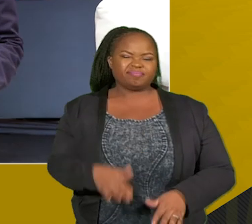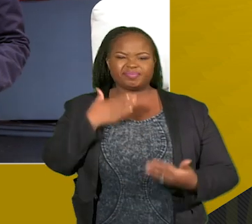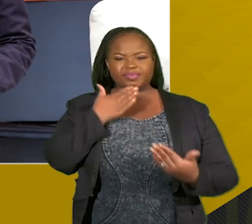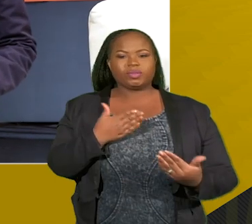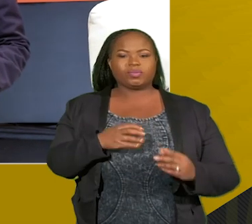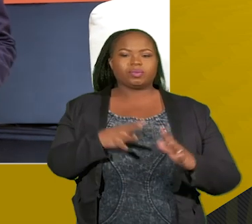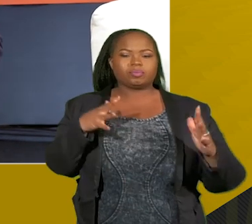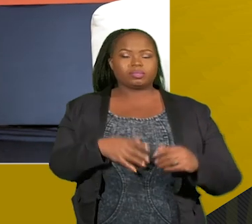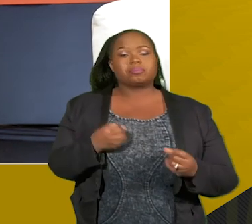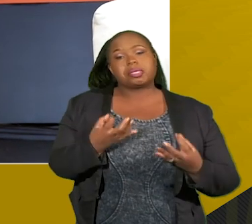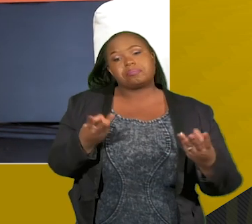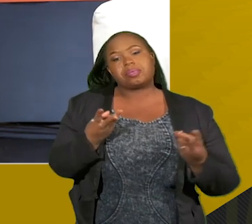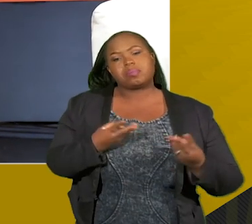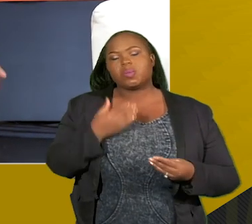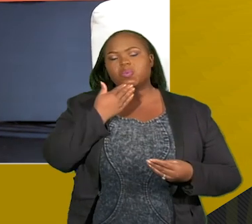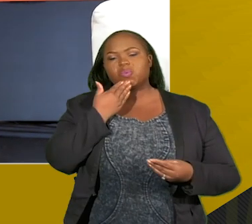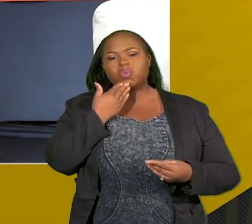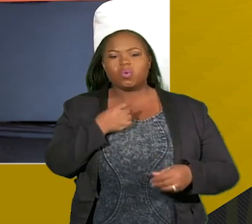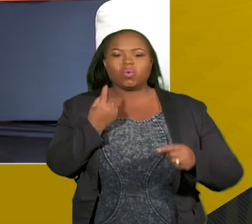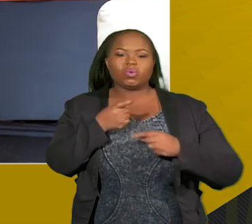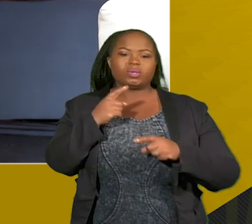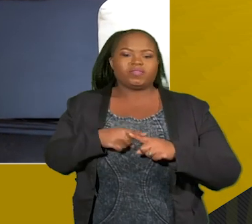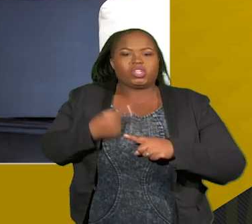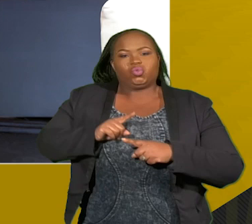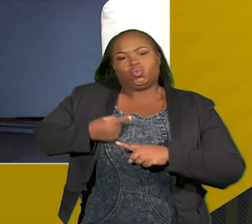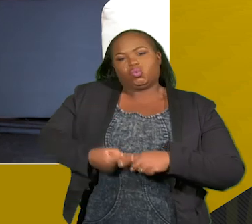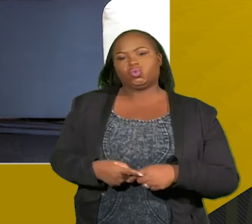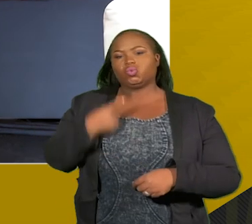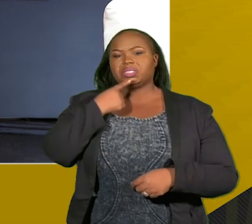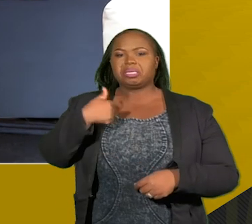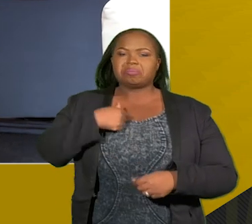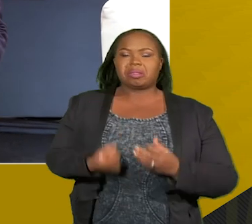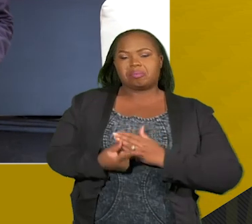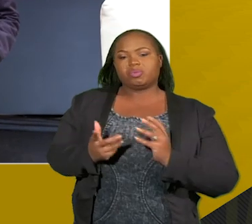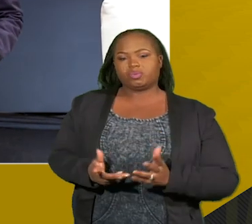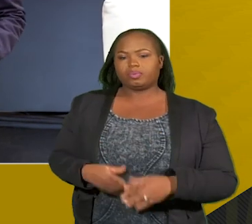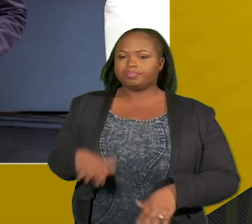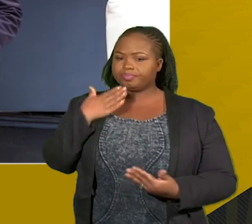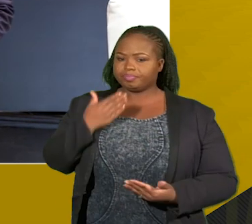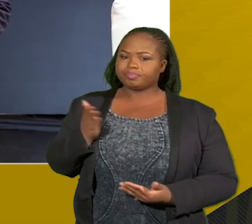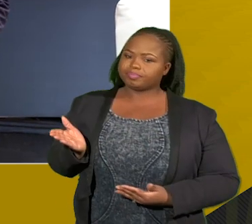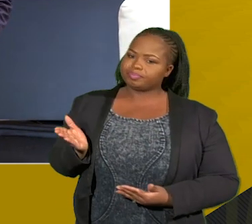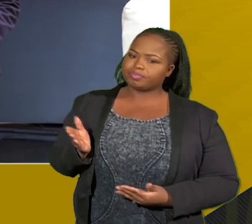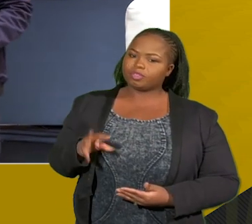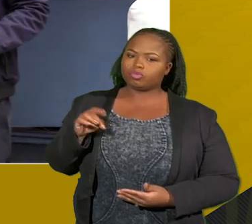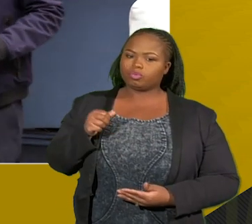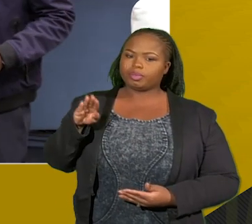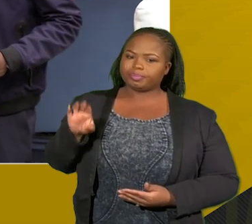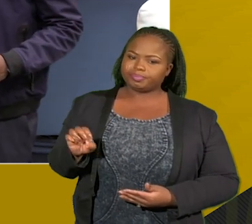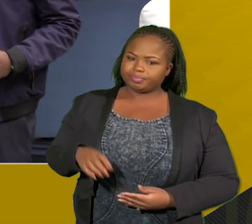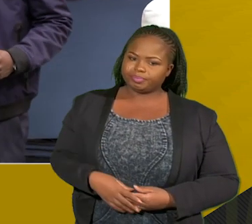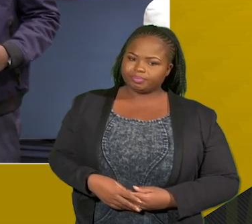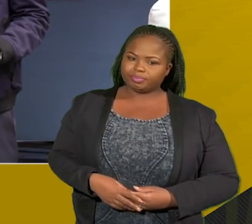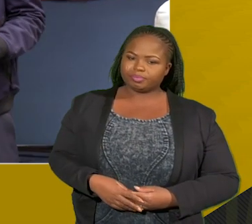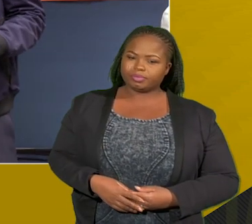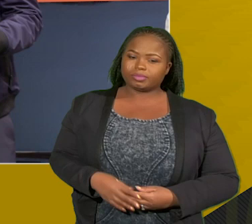lakho mfethu ukuthi abantu abaningi bacasha ngesithupha ey'ntweni abezenzayo ukuze bekwazi ukuthi bazithethelele. Siyabonga Vuyo. Let me quickly come to Mncube. Mncube, you